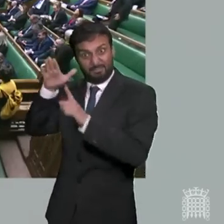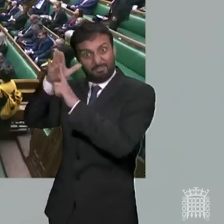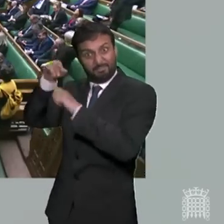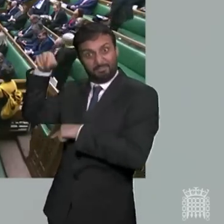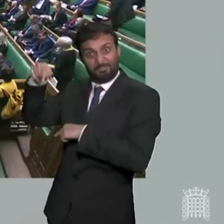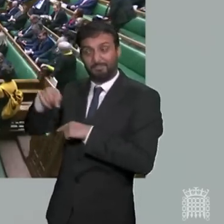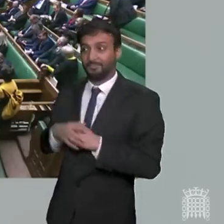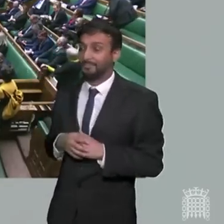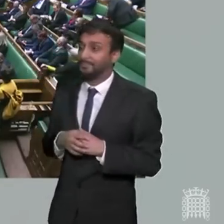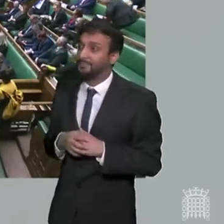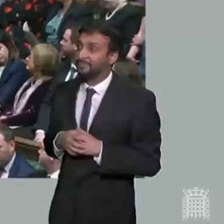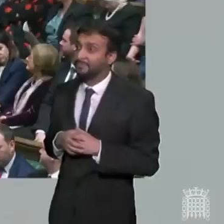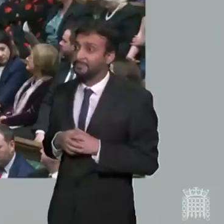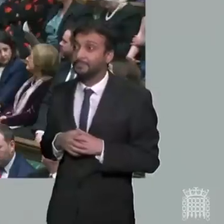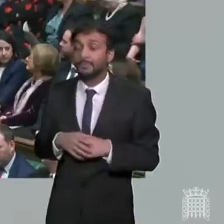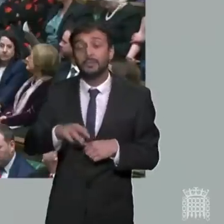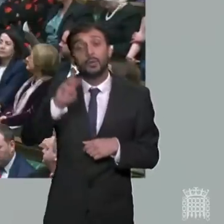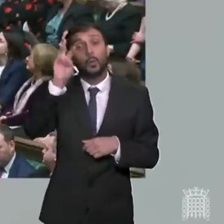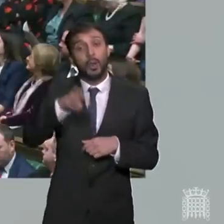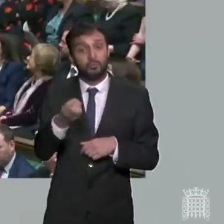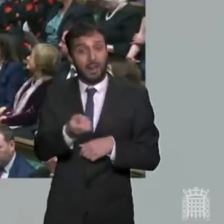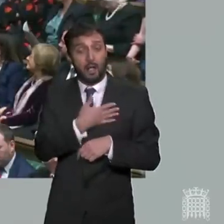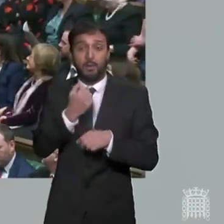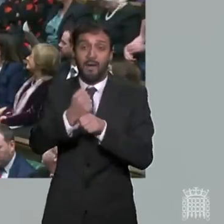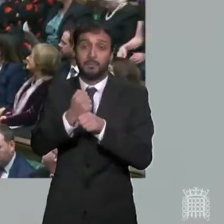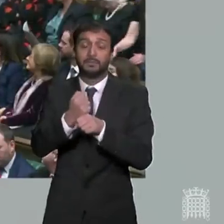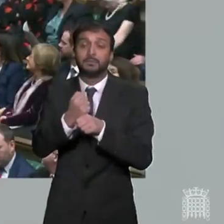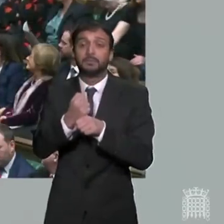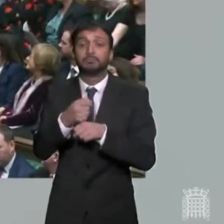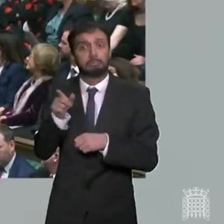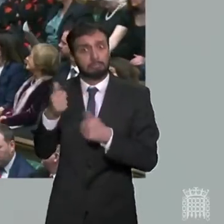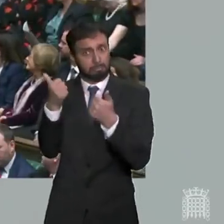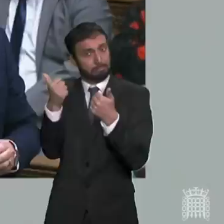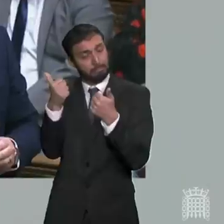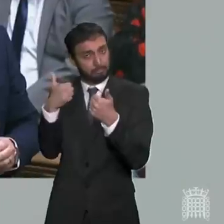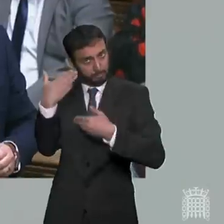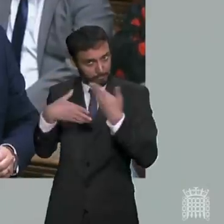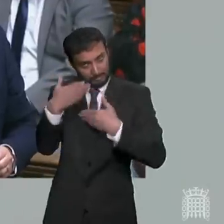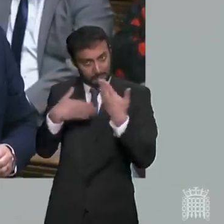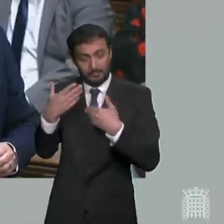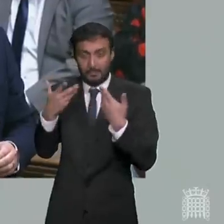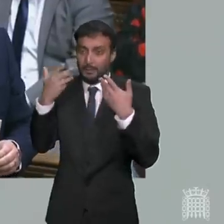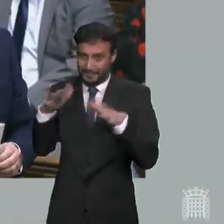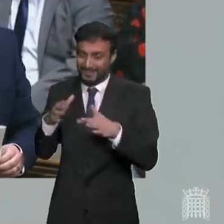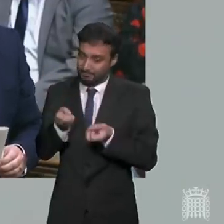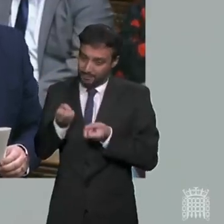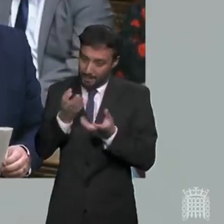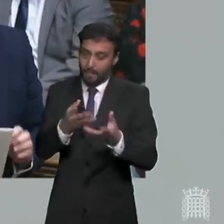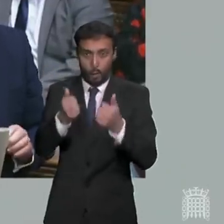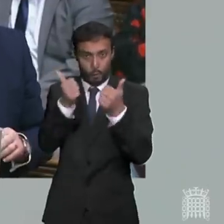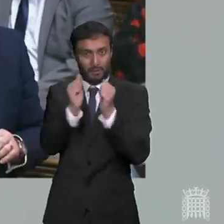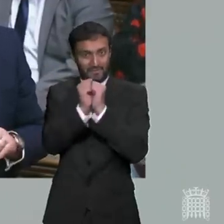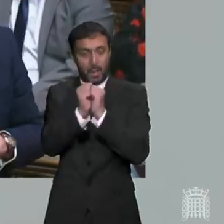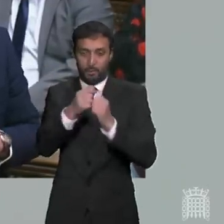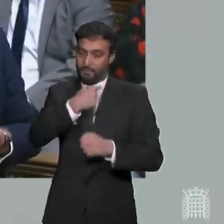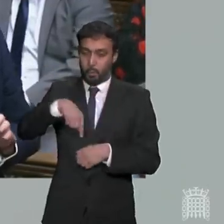Audit Wales has confirmed that the Welsh Labour Government responded well and got on with the job of delivering value for taxpayers' money. Can